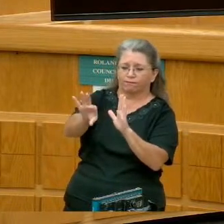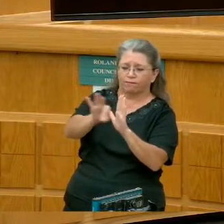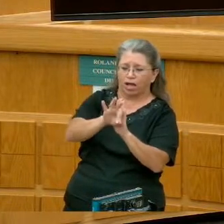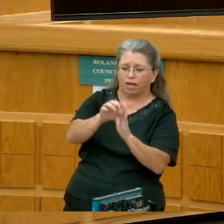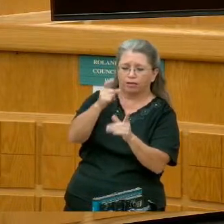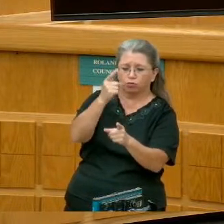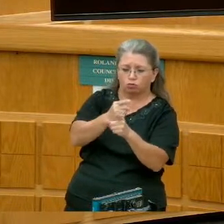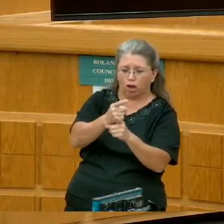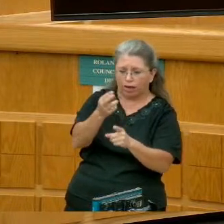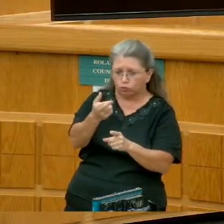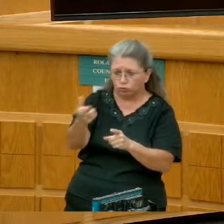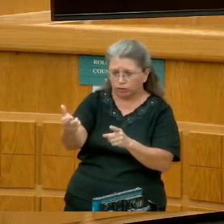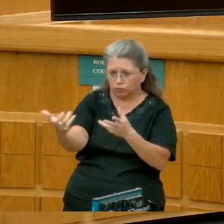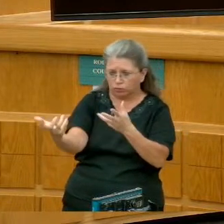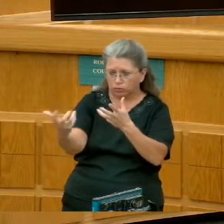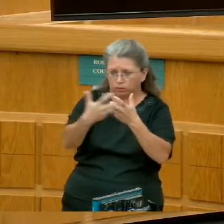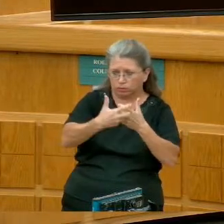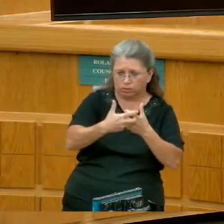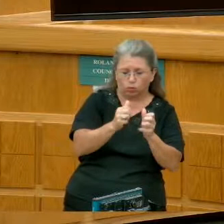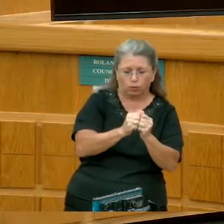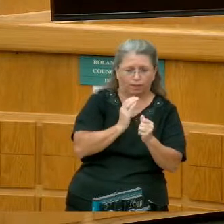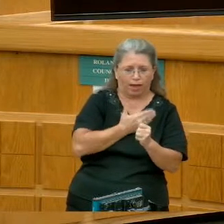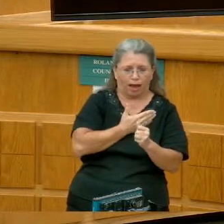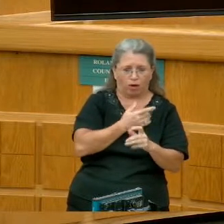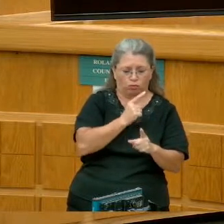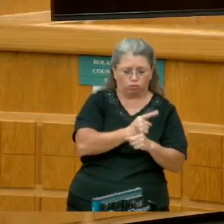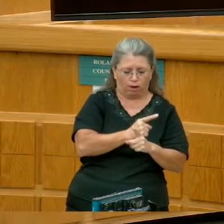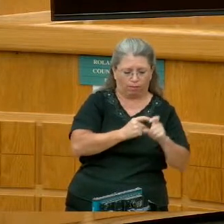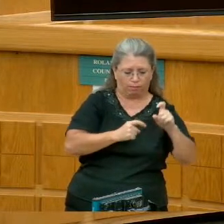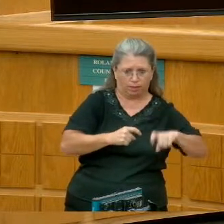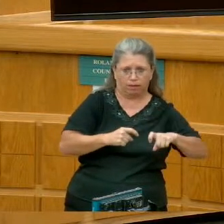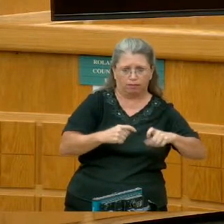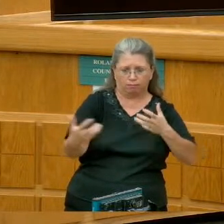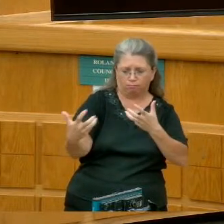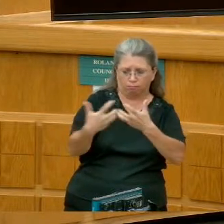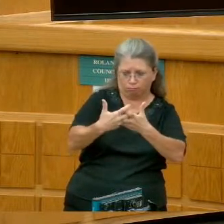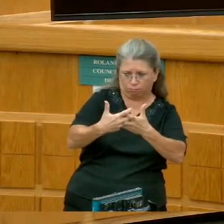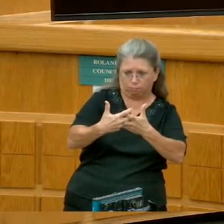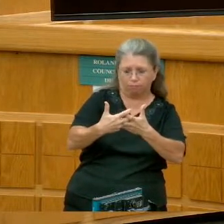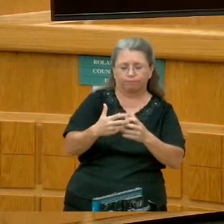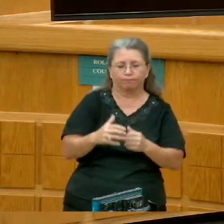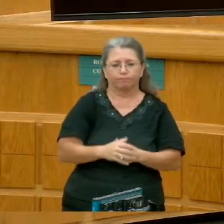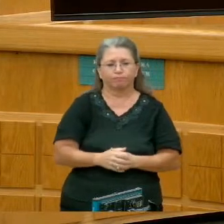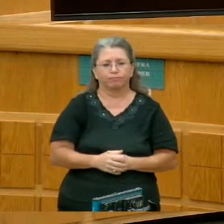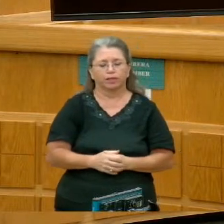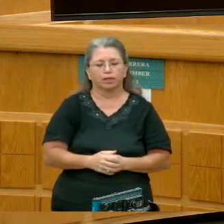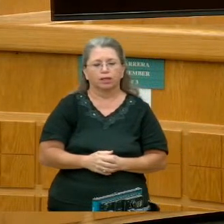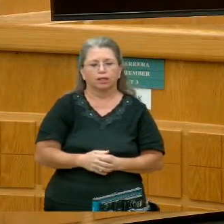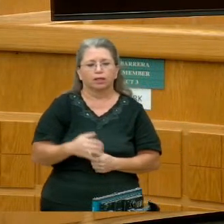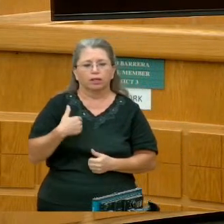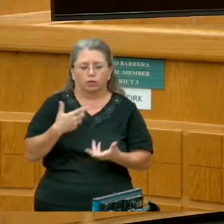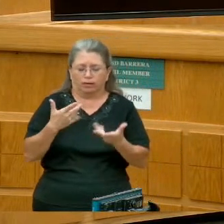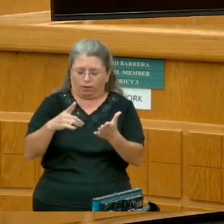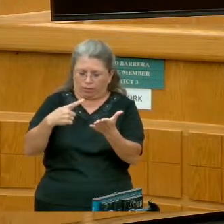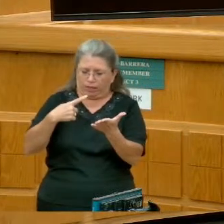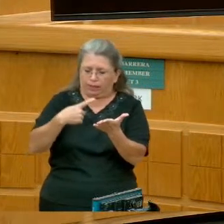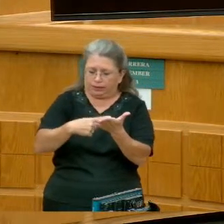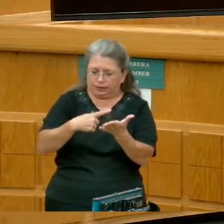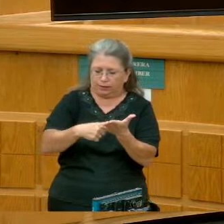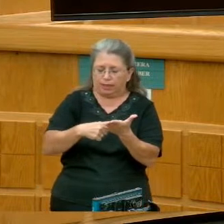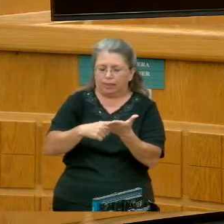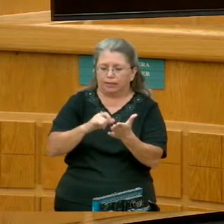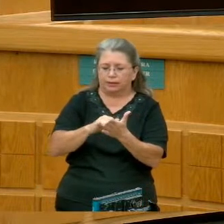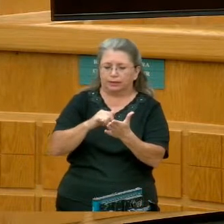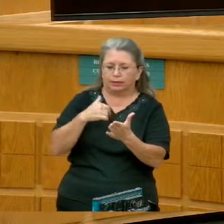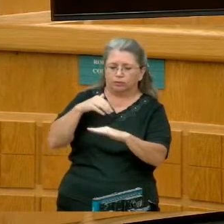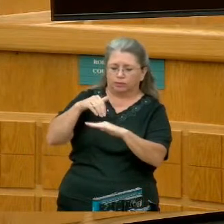marry it with the right need. So we have discussed, as you know, we talked about it on Friday, getting a formal